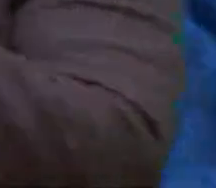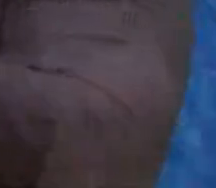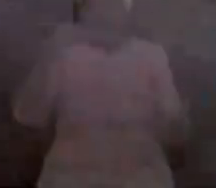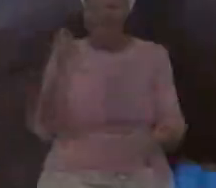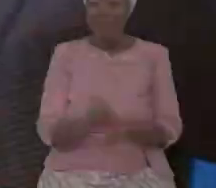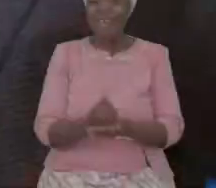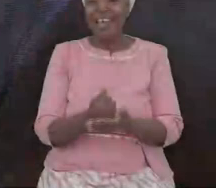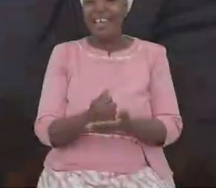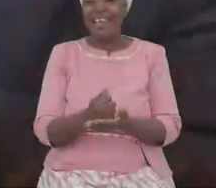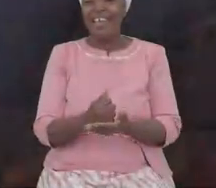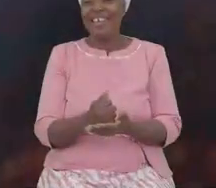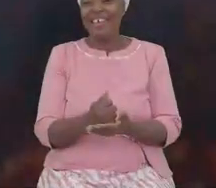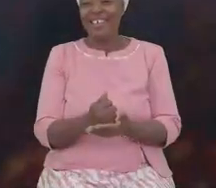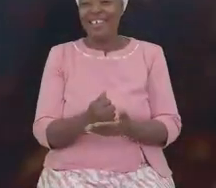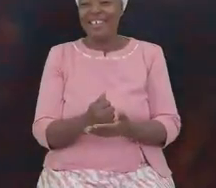Amen.